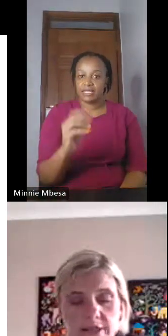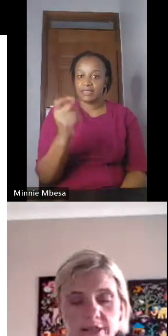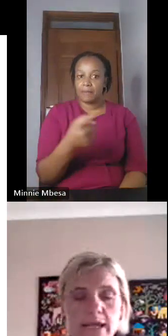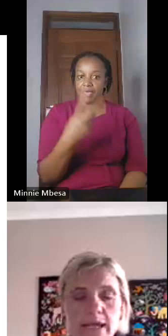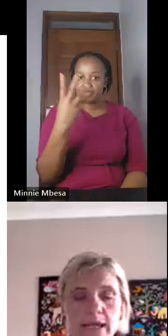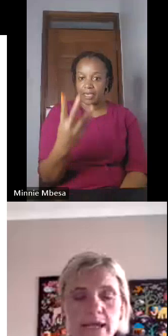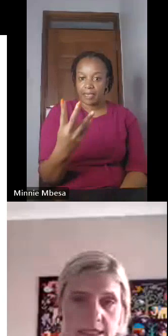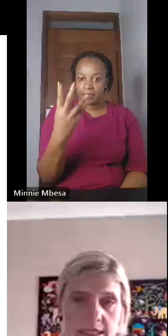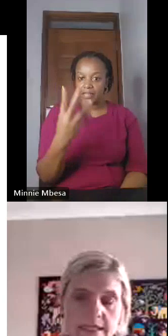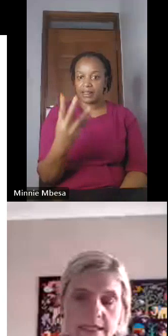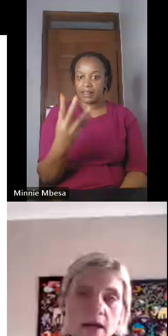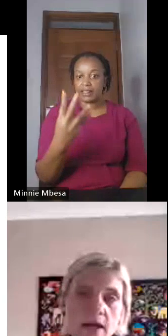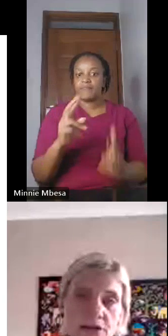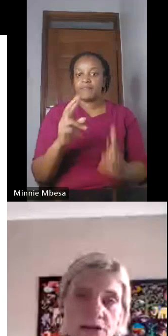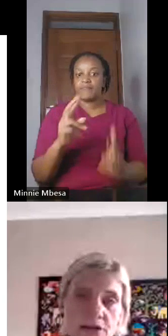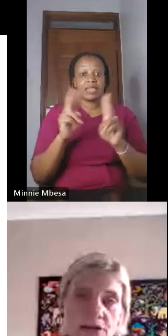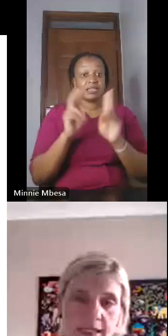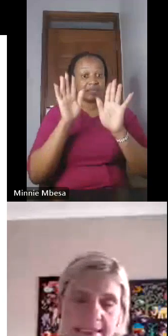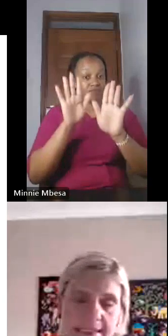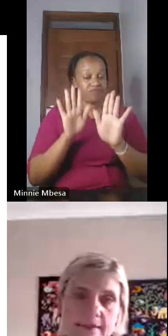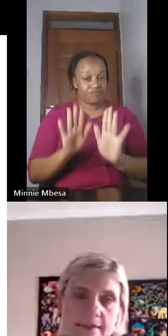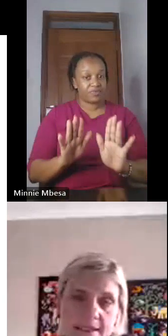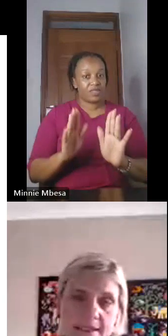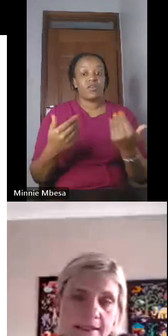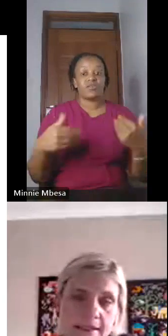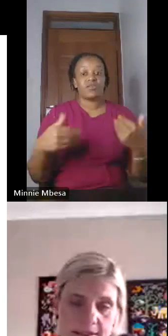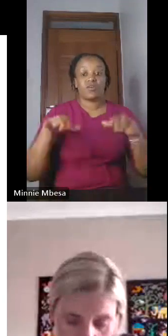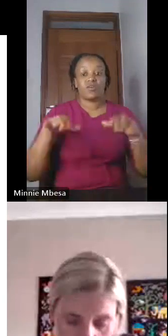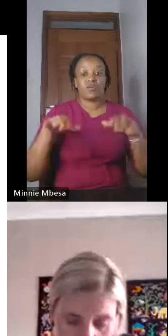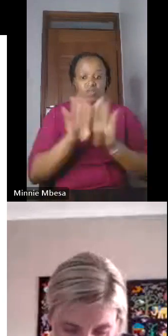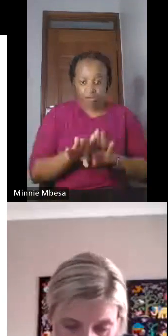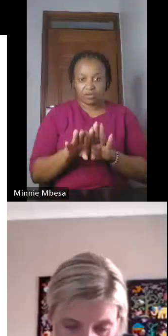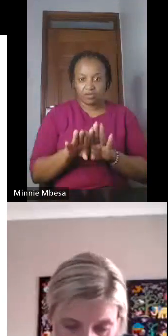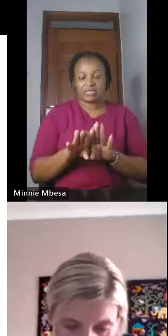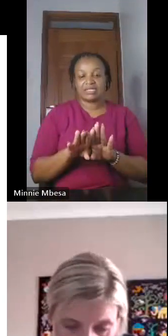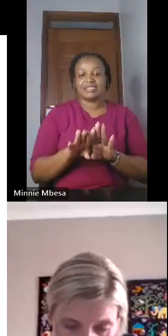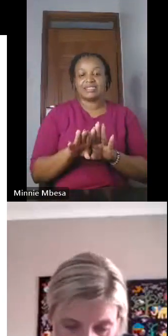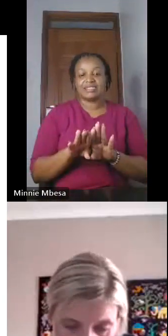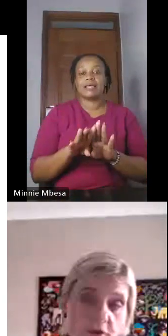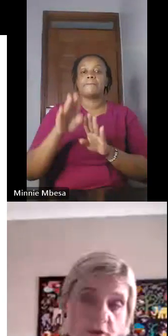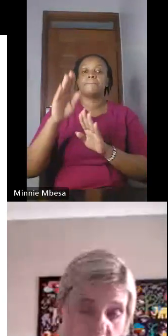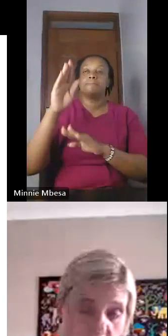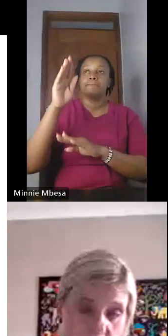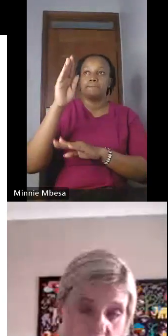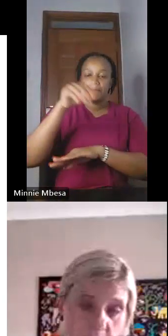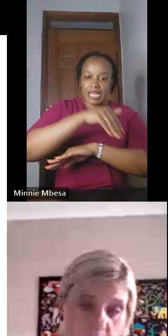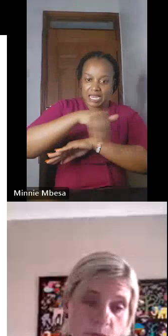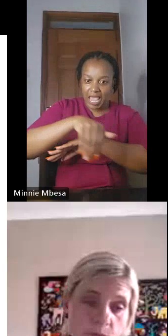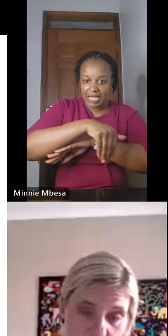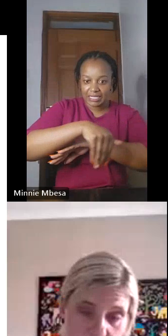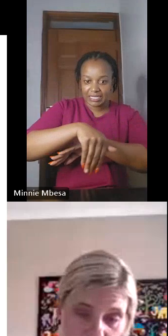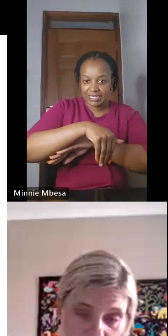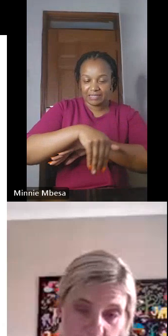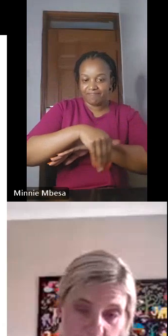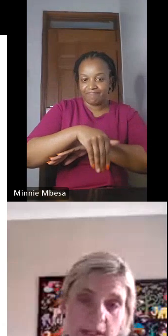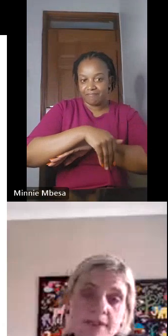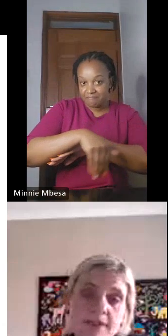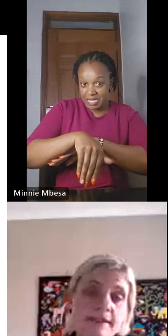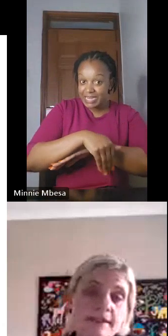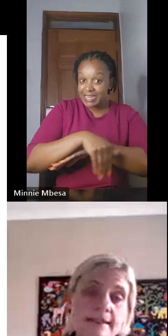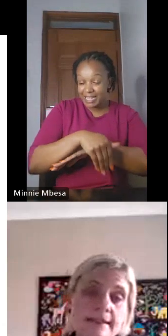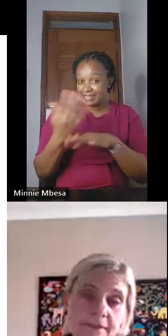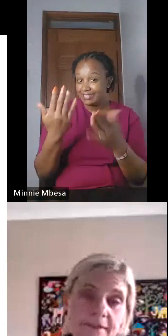it closes at midnight Australian Eastern Standard Time. So for those of us that are in West